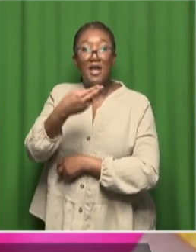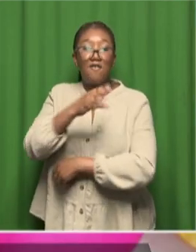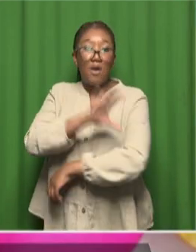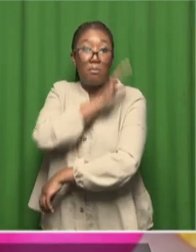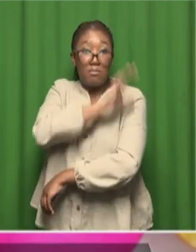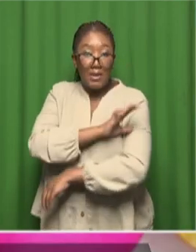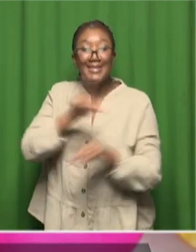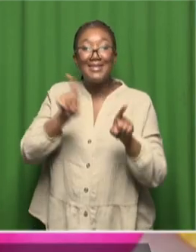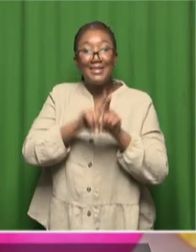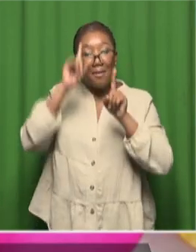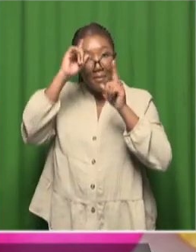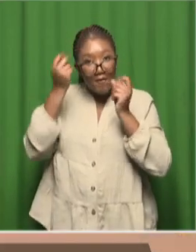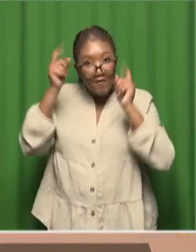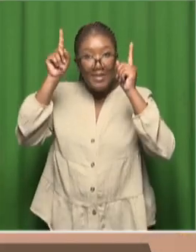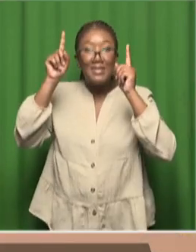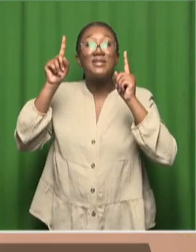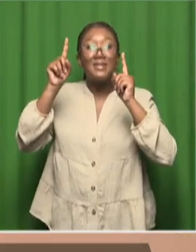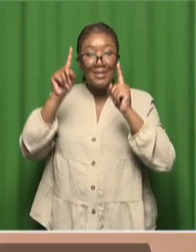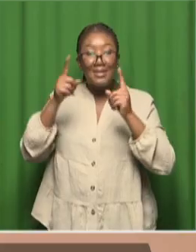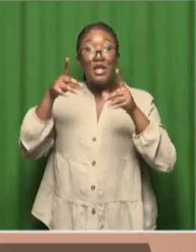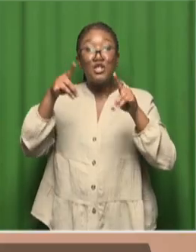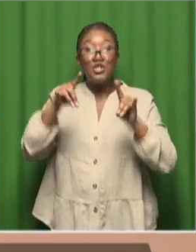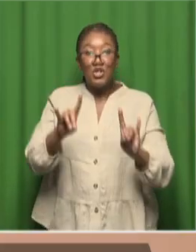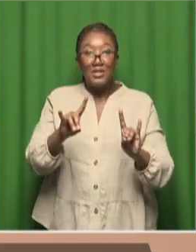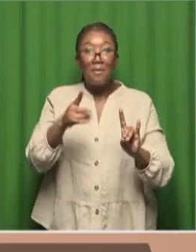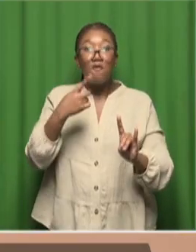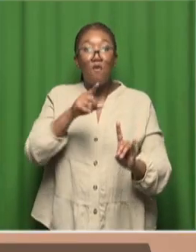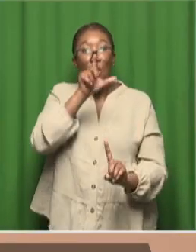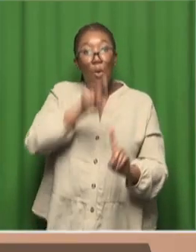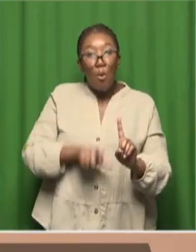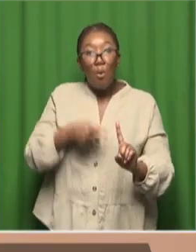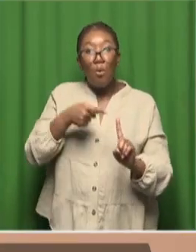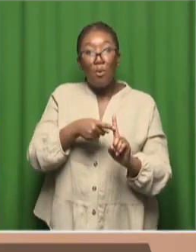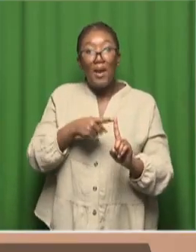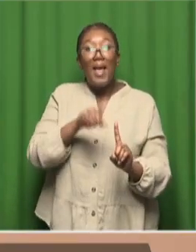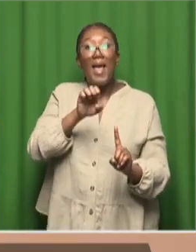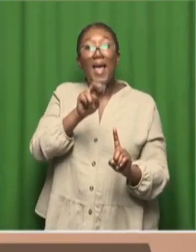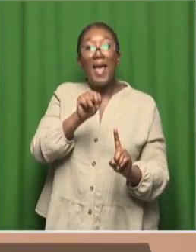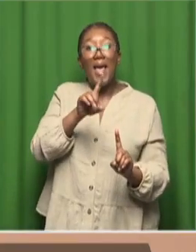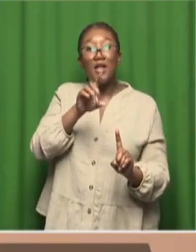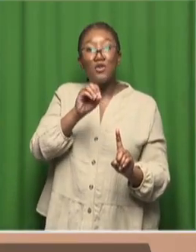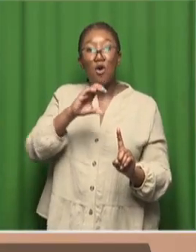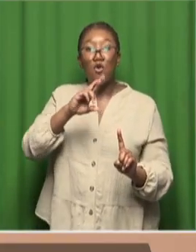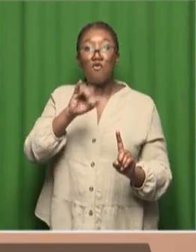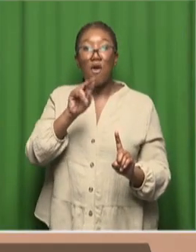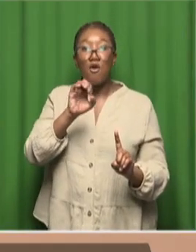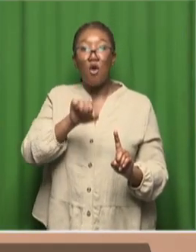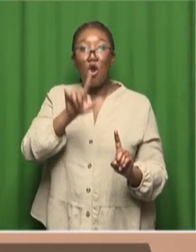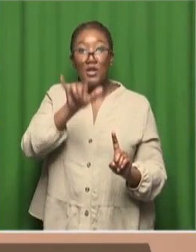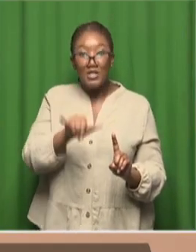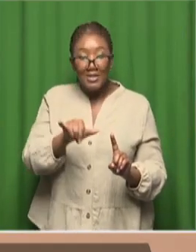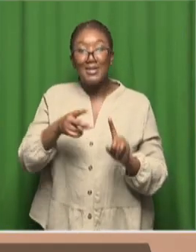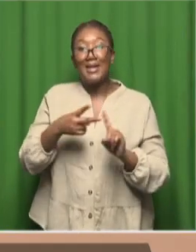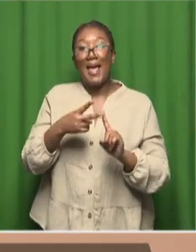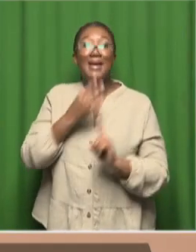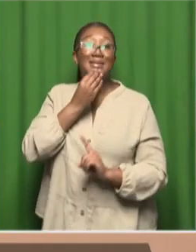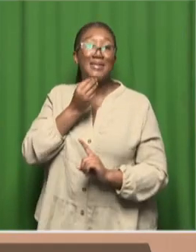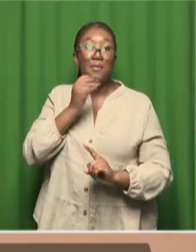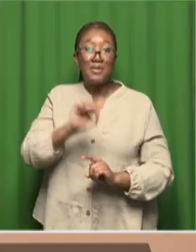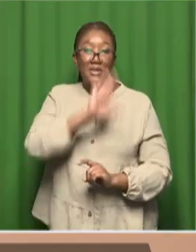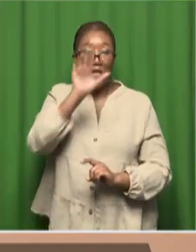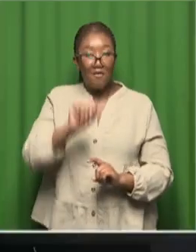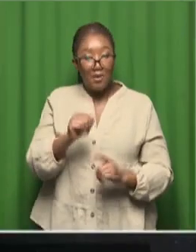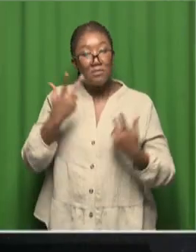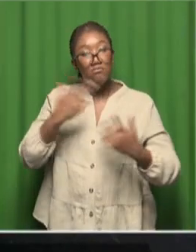Witwatersrand, and chairperson of Society of Metabolism, Endocrinology, and Diabetes South Africa. It's a pleasure to have you